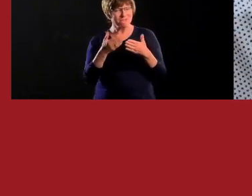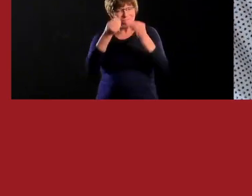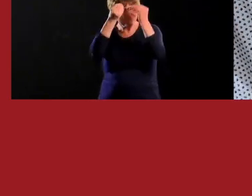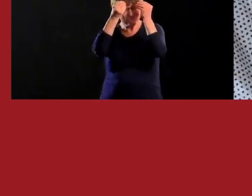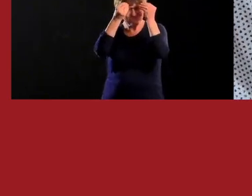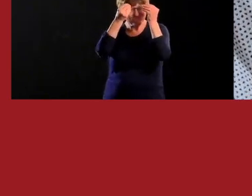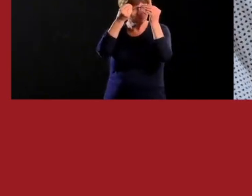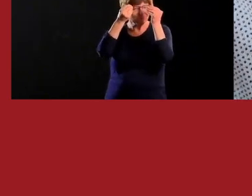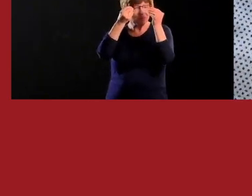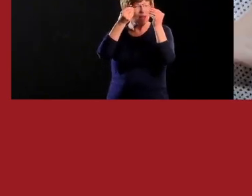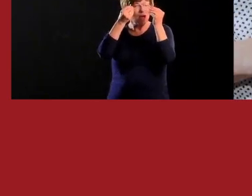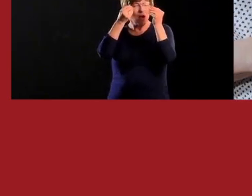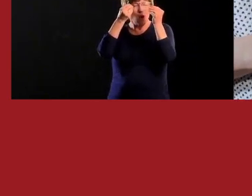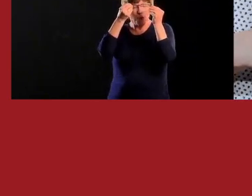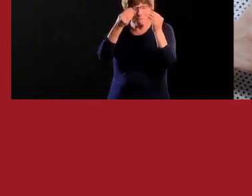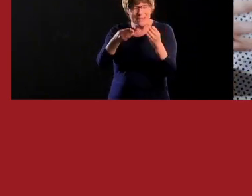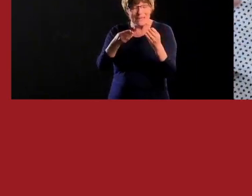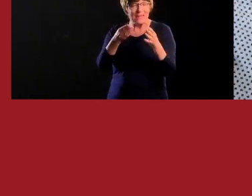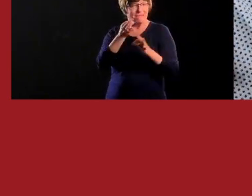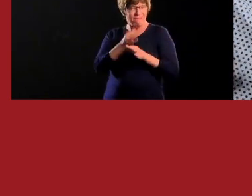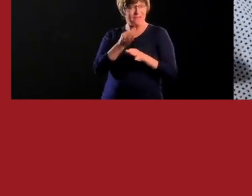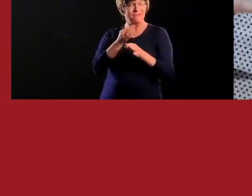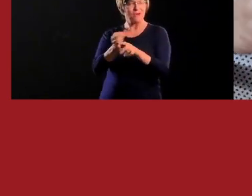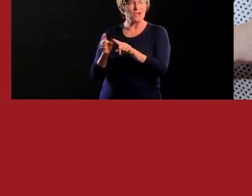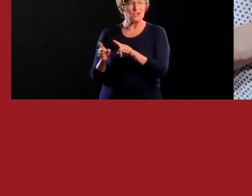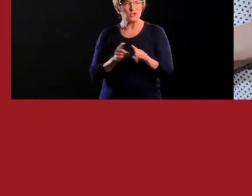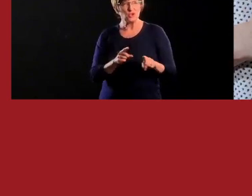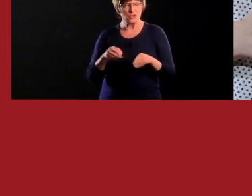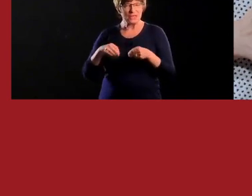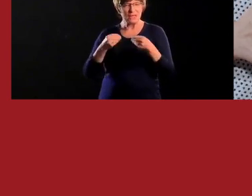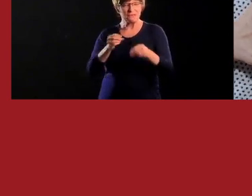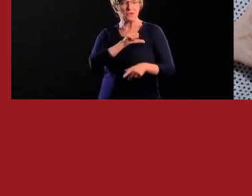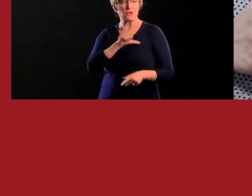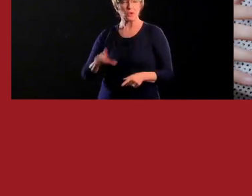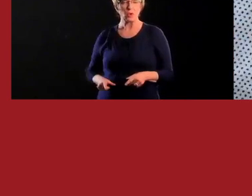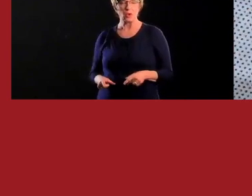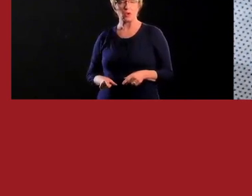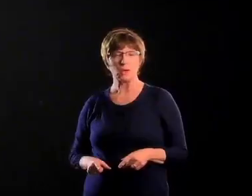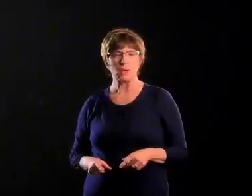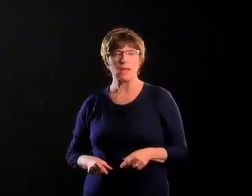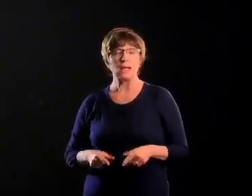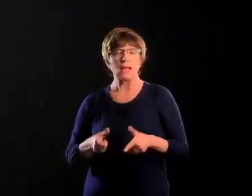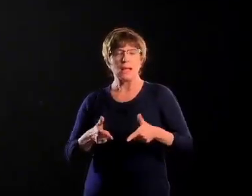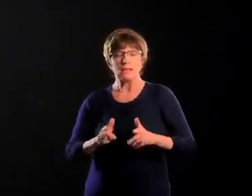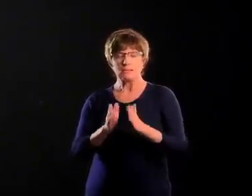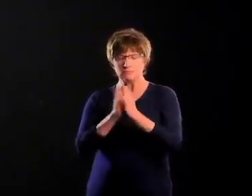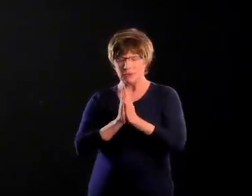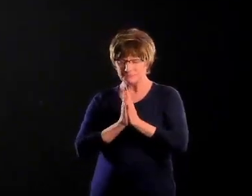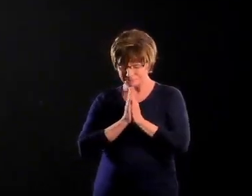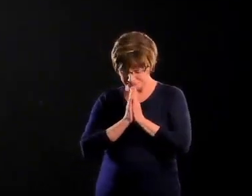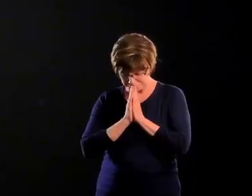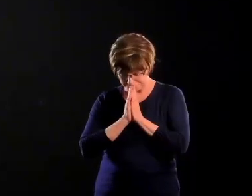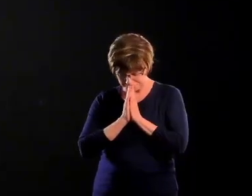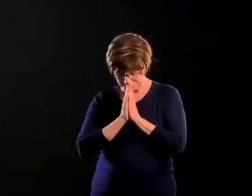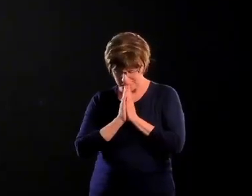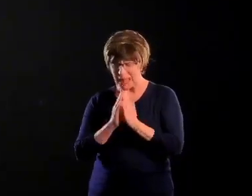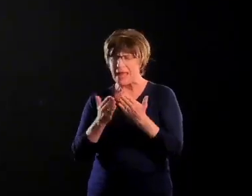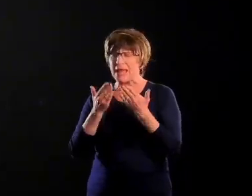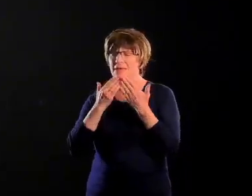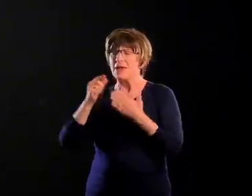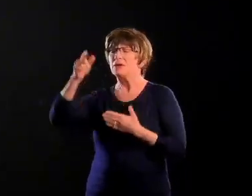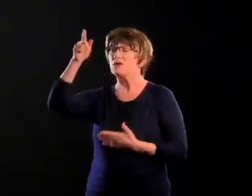as you give to the Lord this morning. Would you join me in a word of prayer? God, we thank you for your goodness and